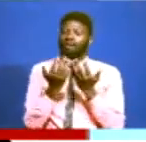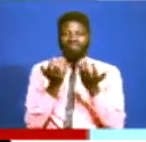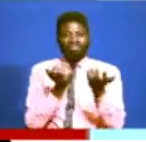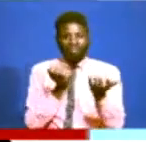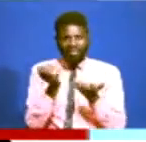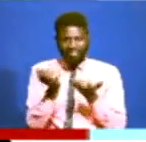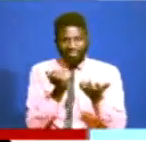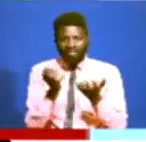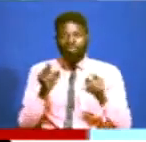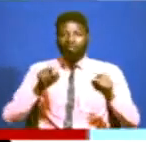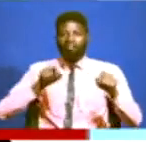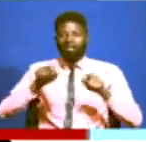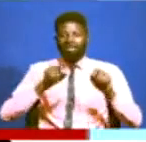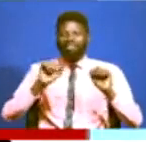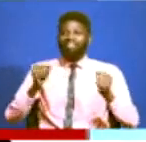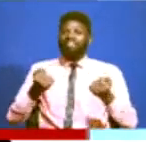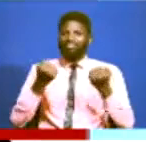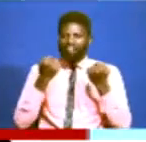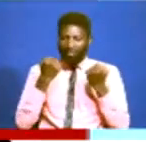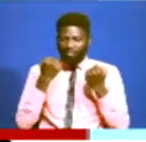efficient, safe, and secure.